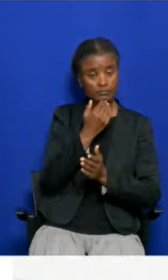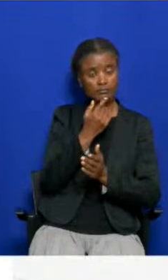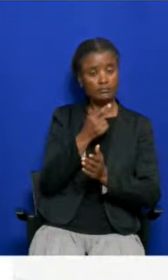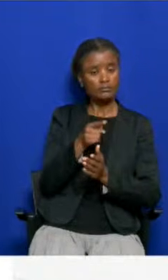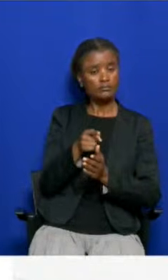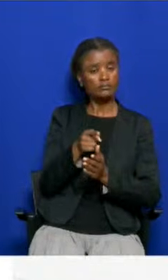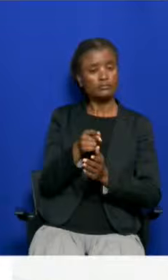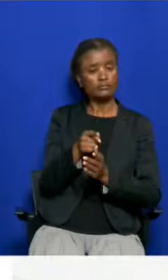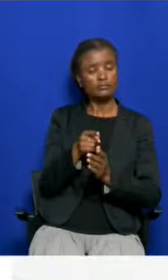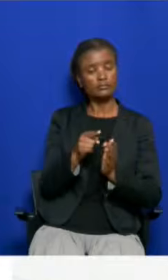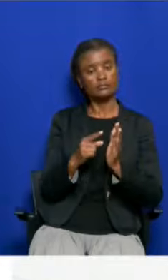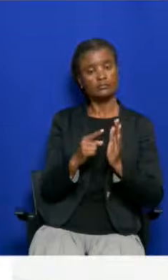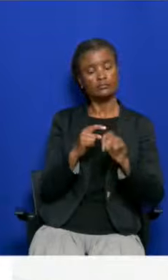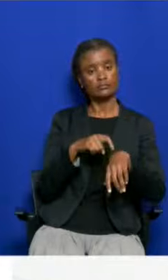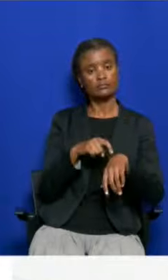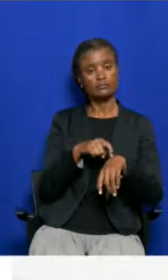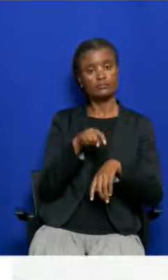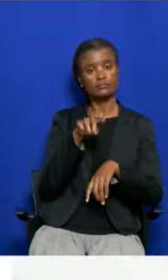4:22:11 p.m. Yes?